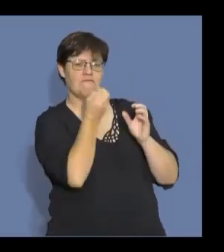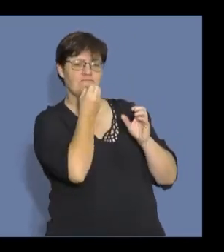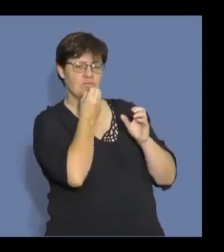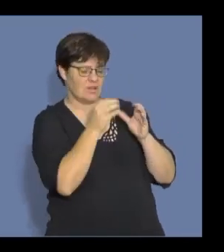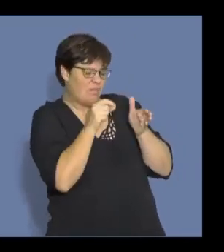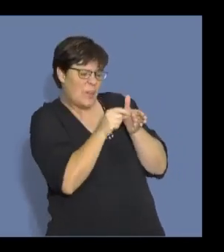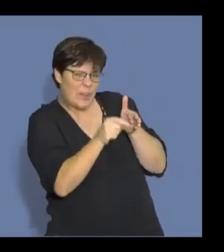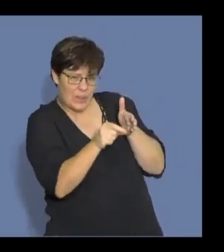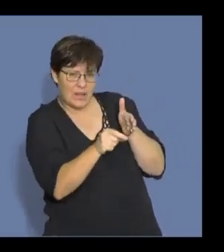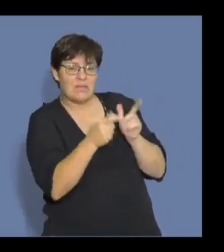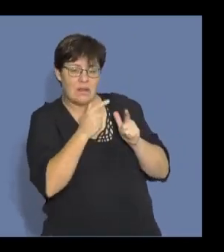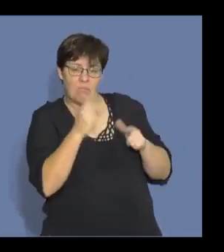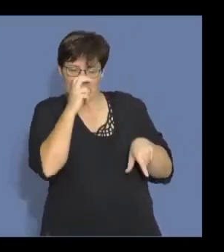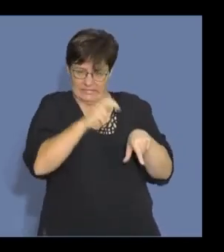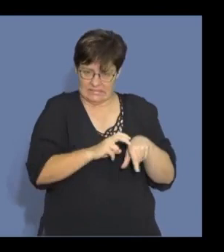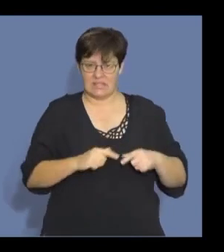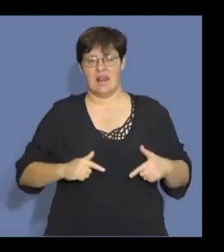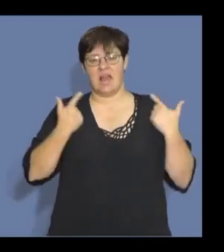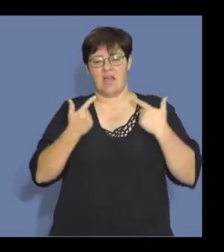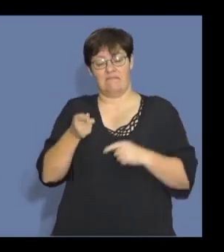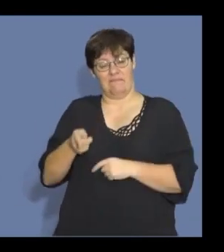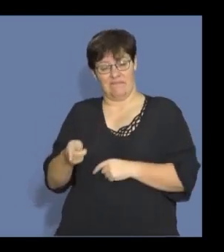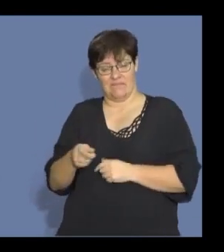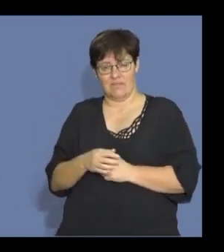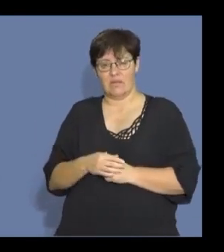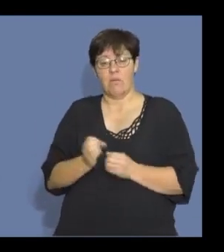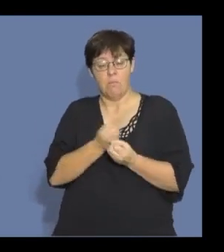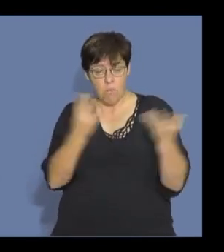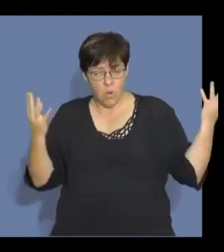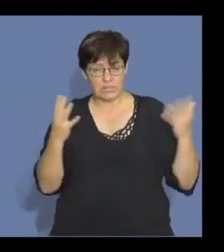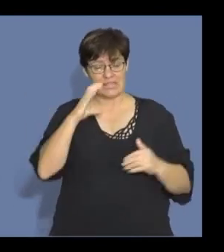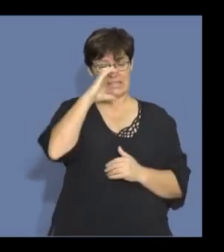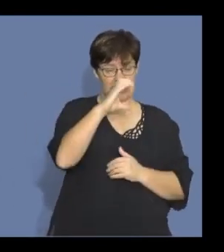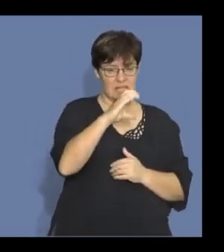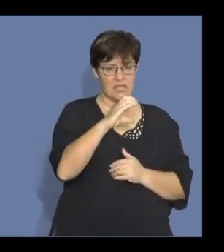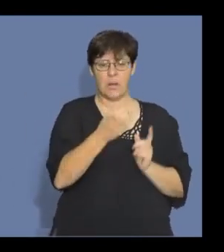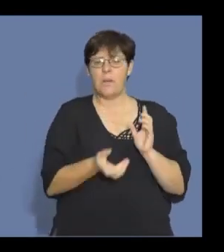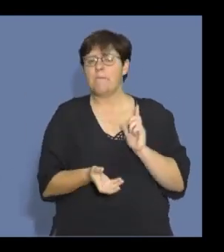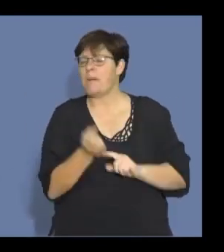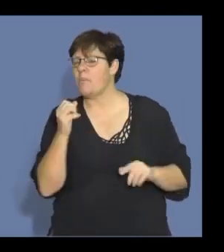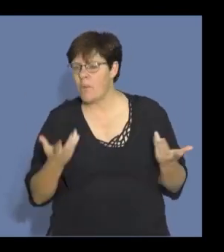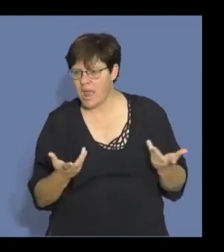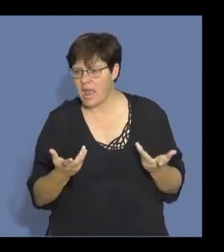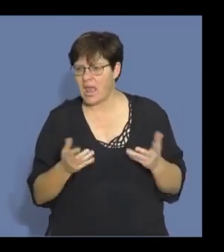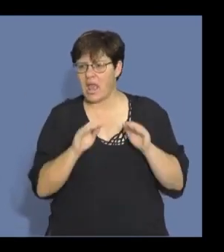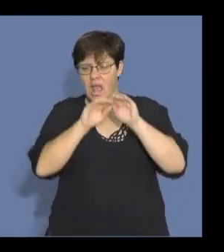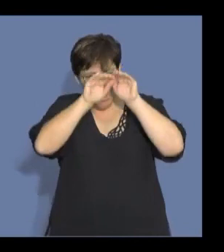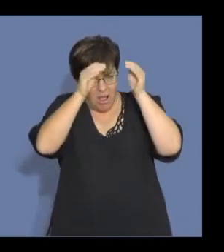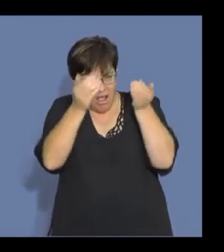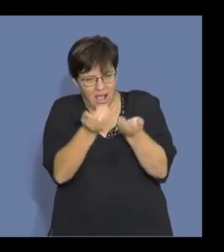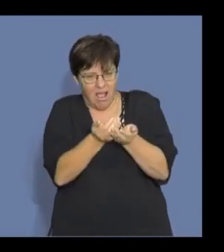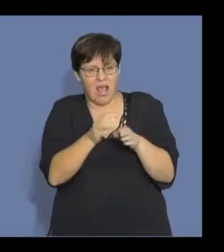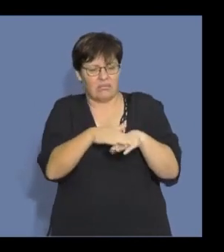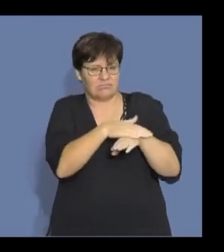living organisms. Most of the carbon on Earth can be found in the crust, with some in the oceans